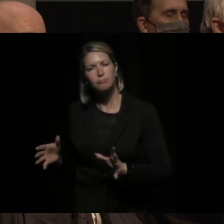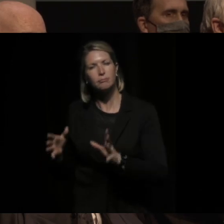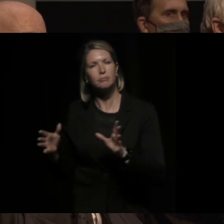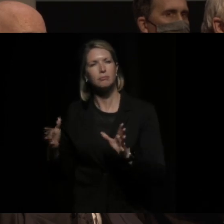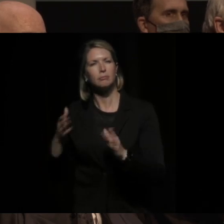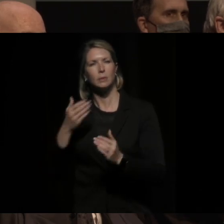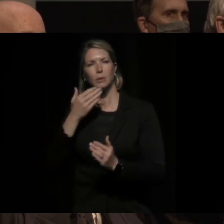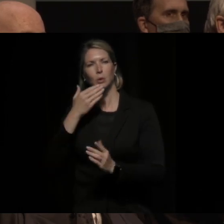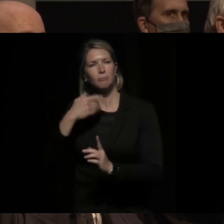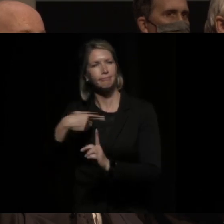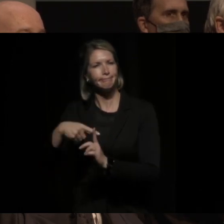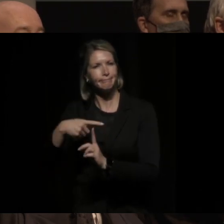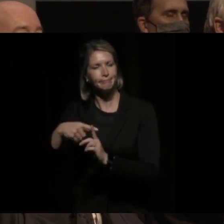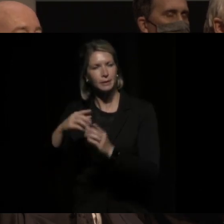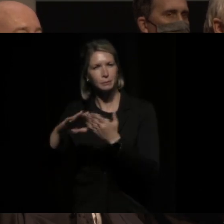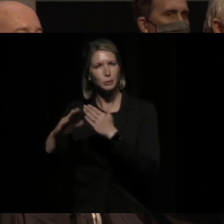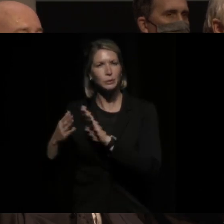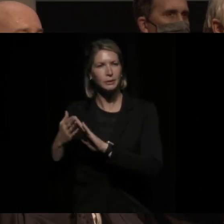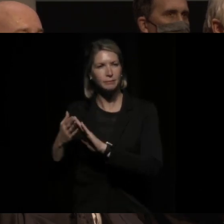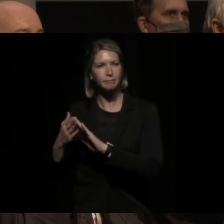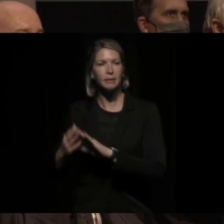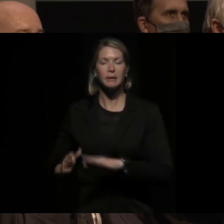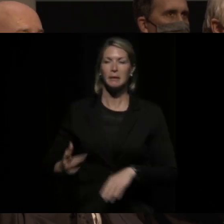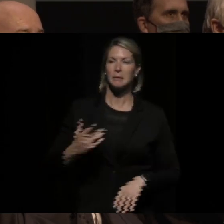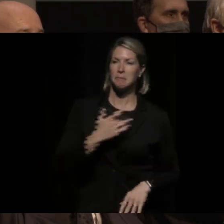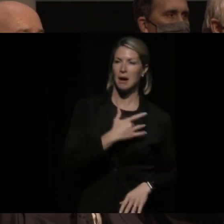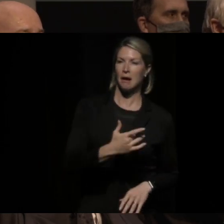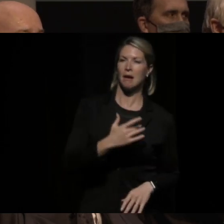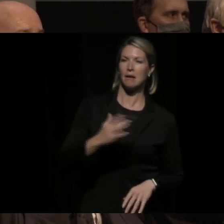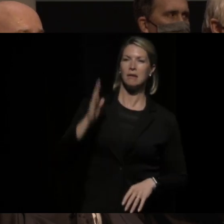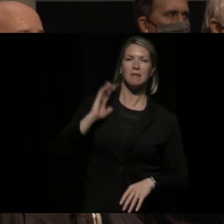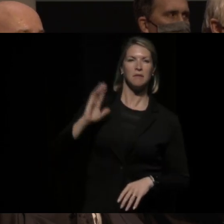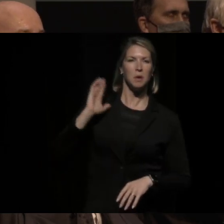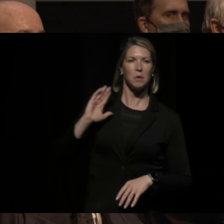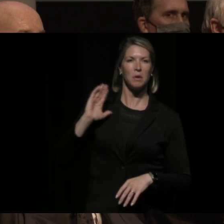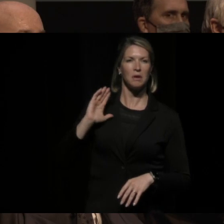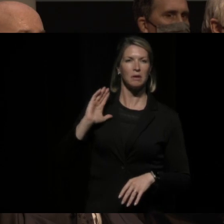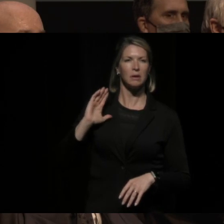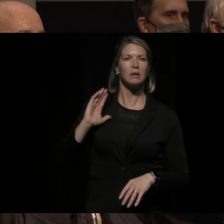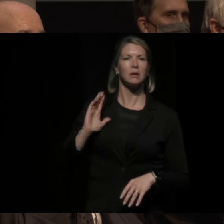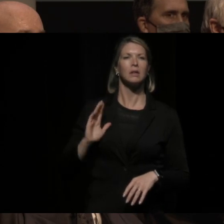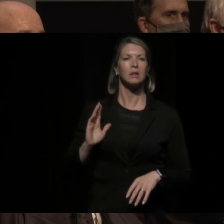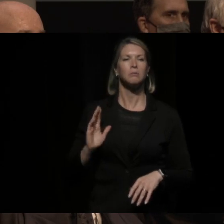In ordinary times, the impending gratitude